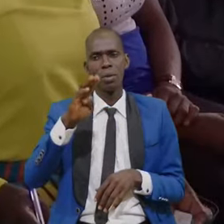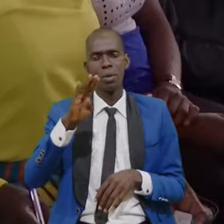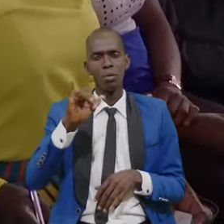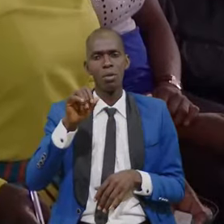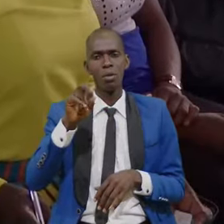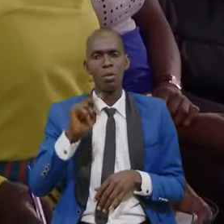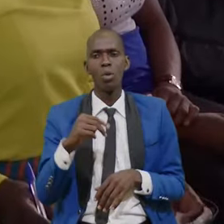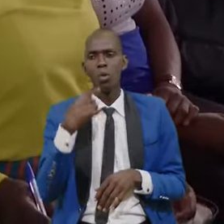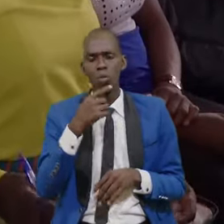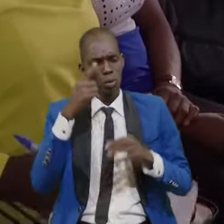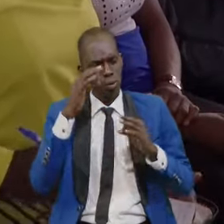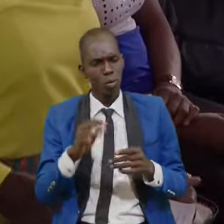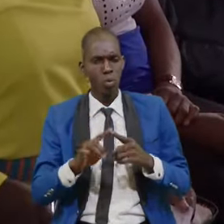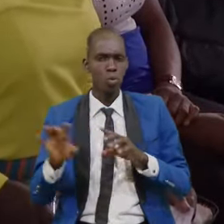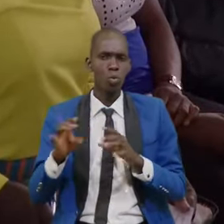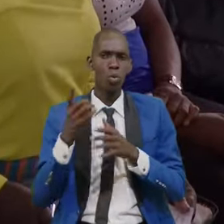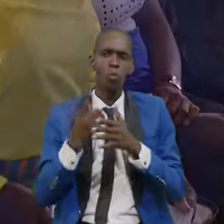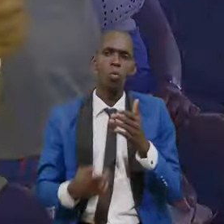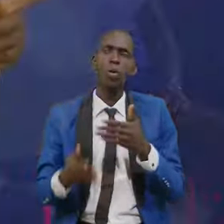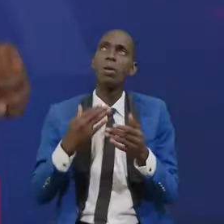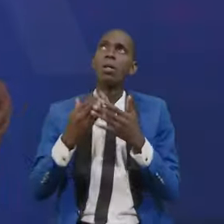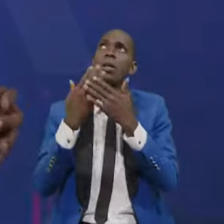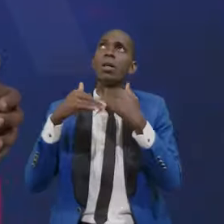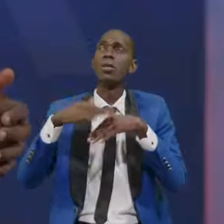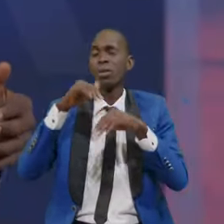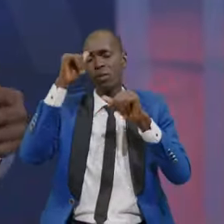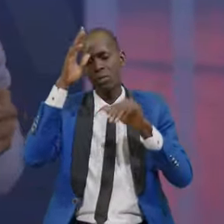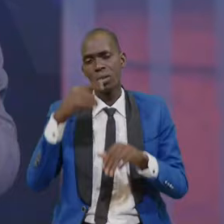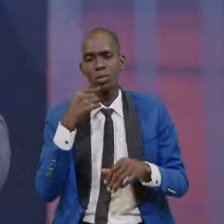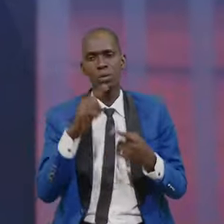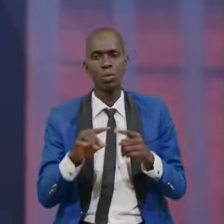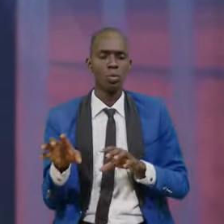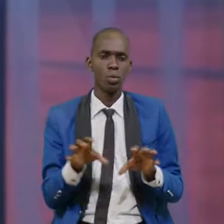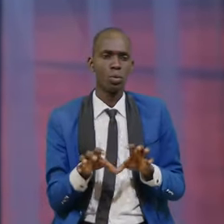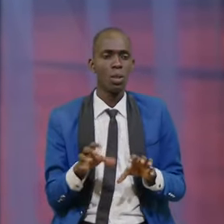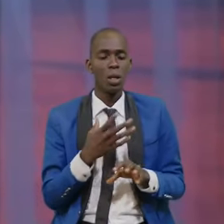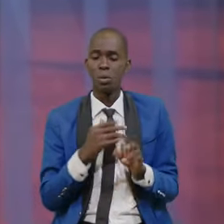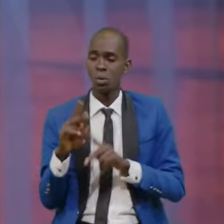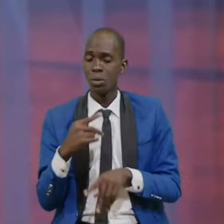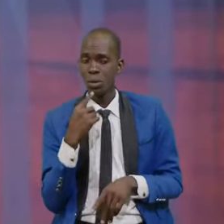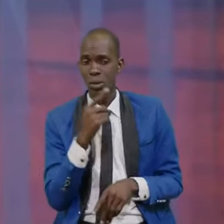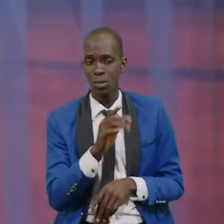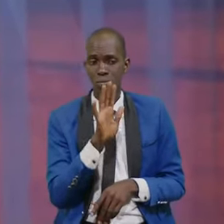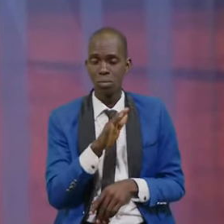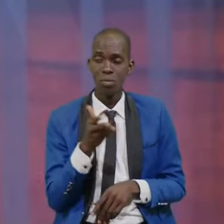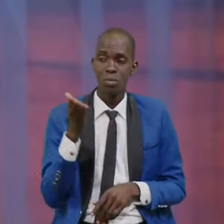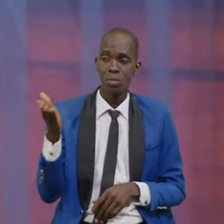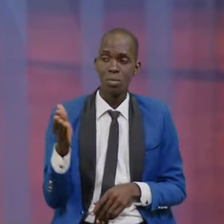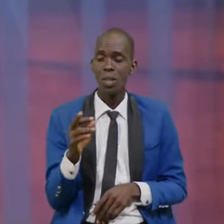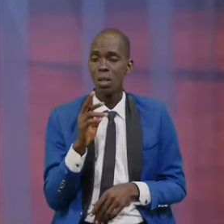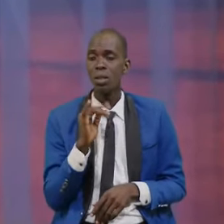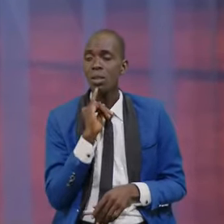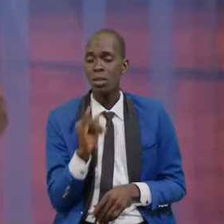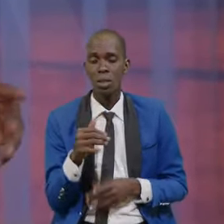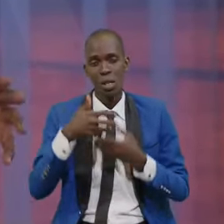Father wanted him to do. They said, Daniel, that's a lion's den, and you will get